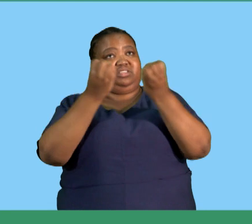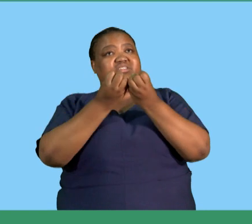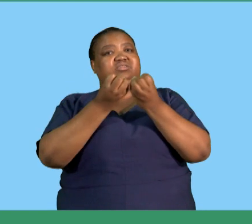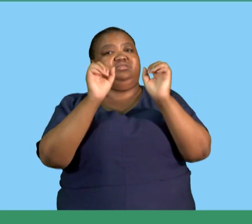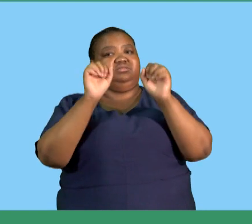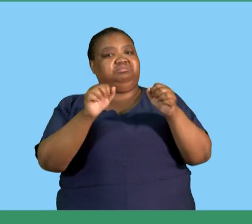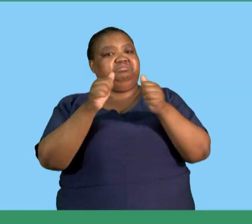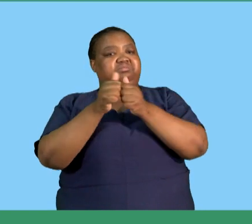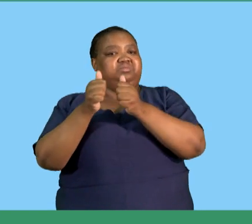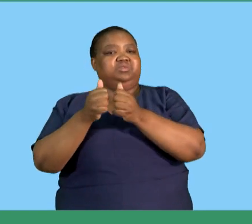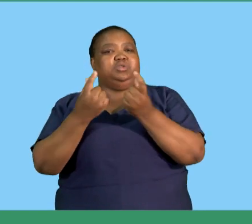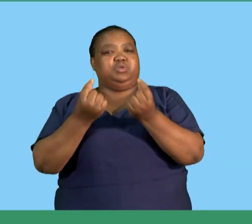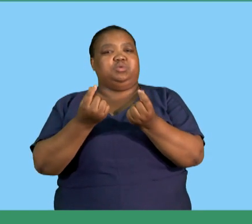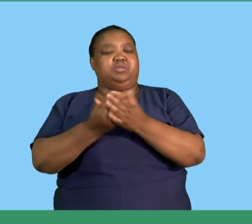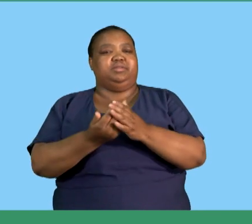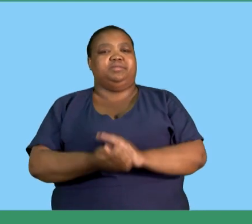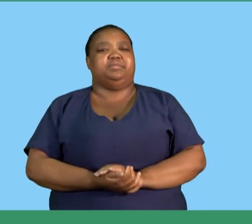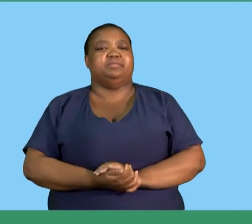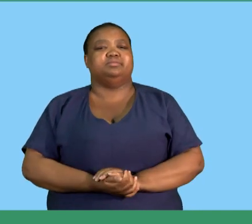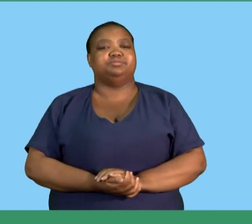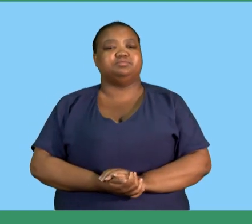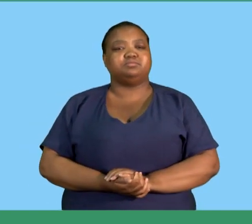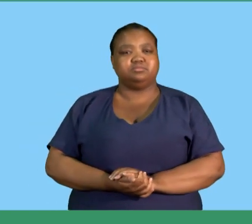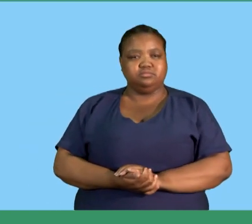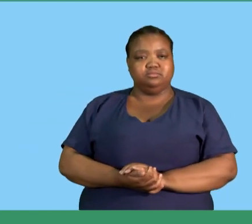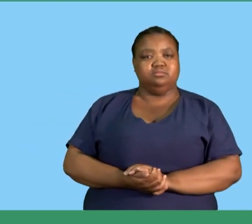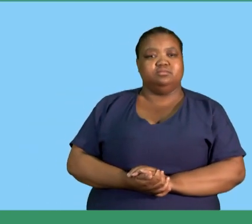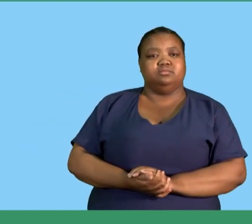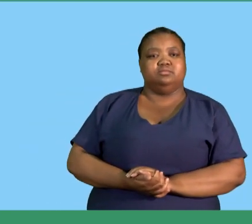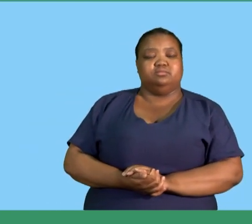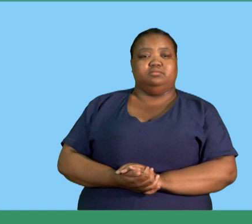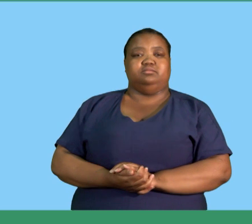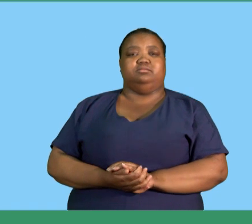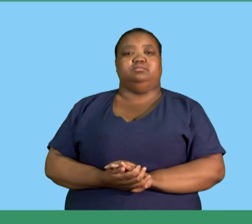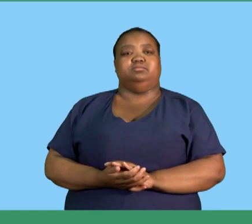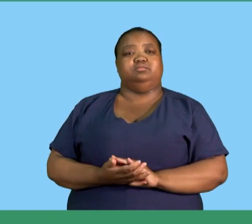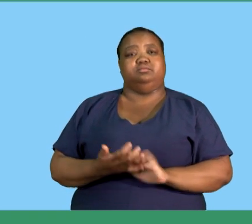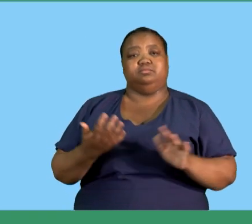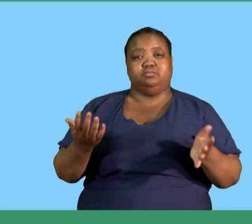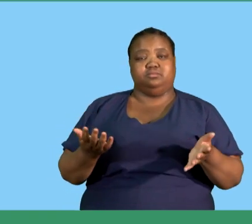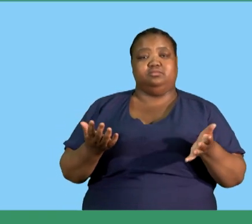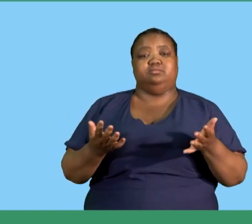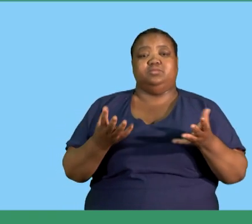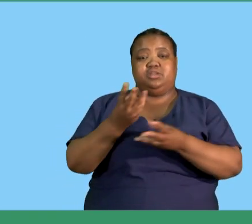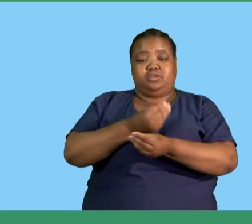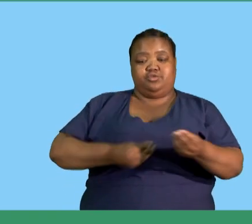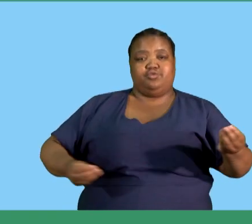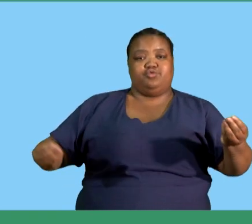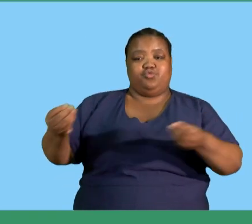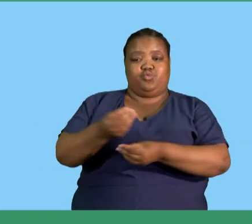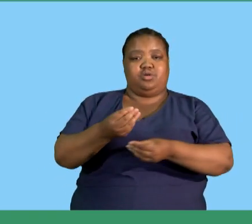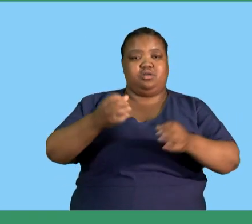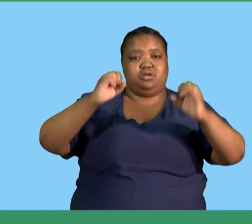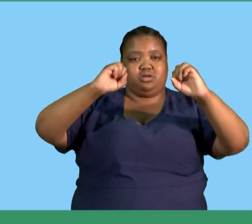organizations. So you can do that. Right, and then another challenge for a political environment,